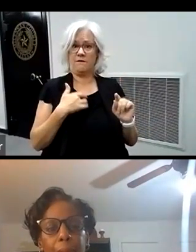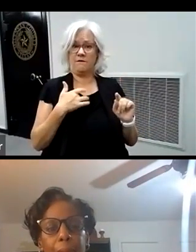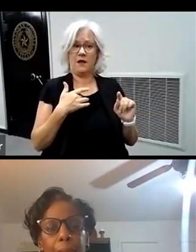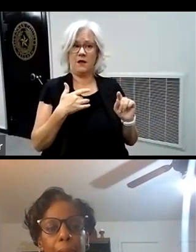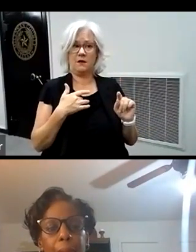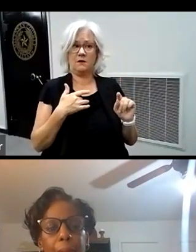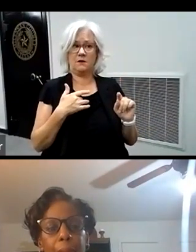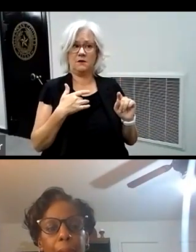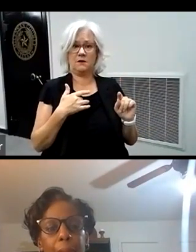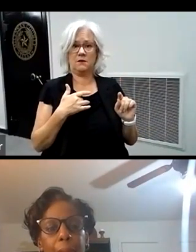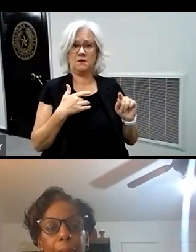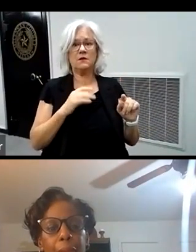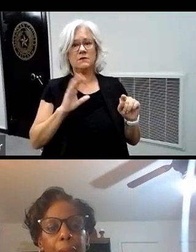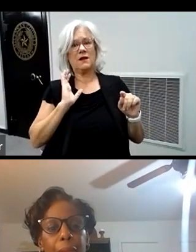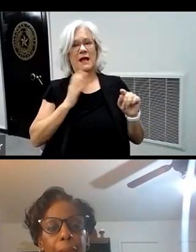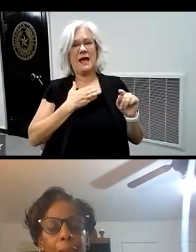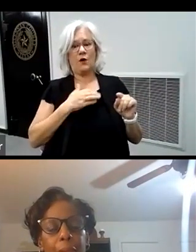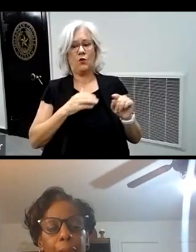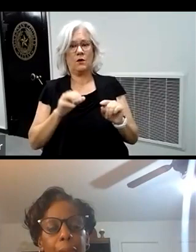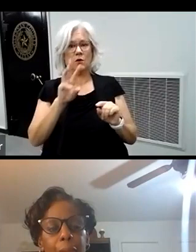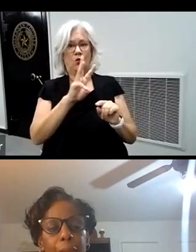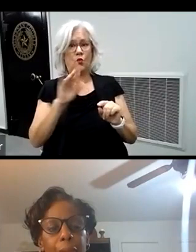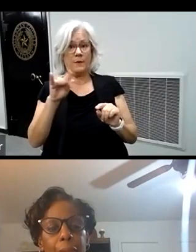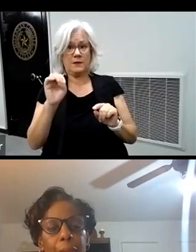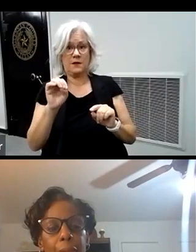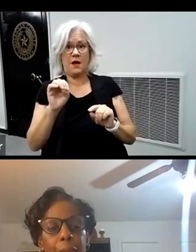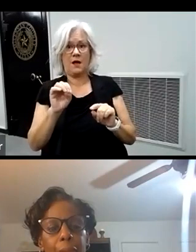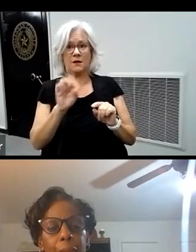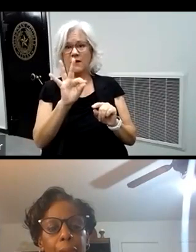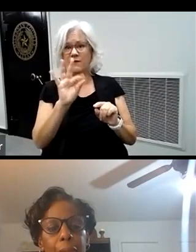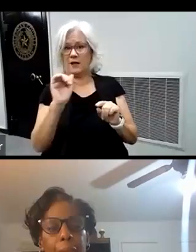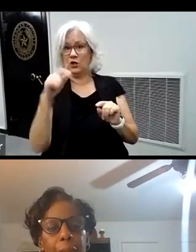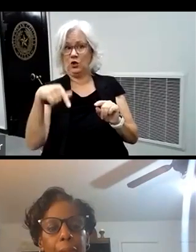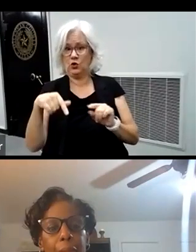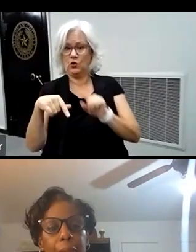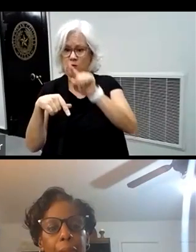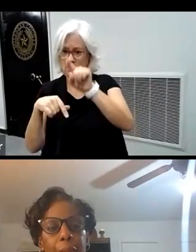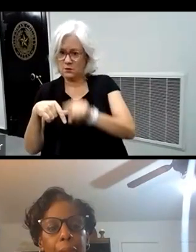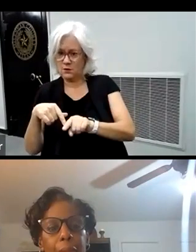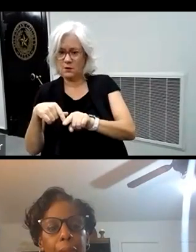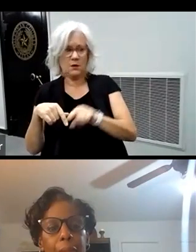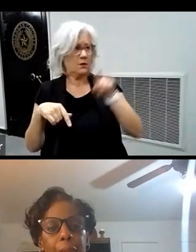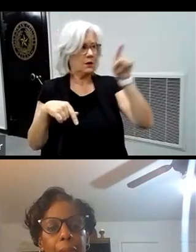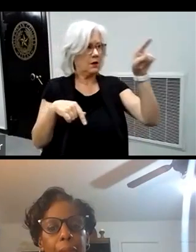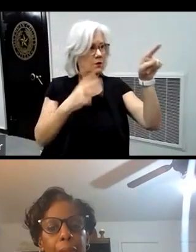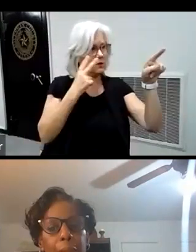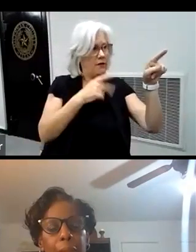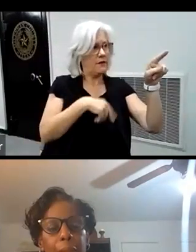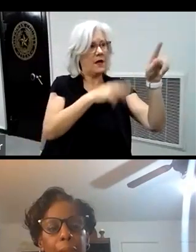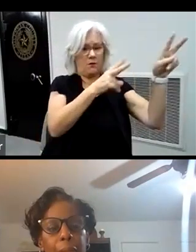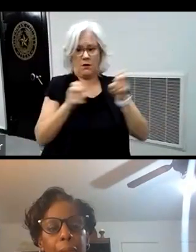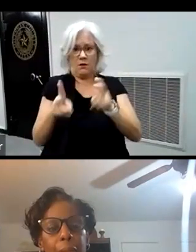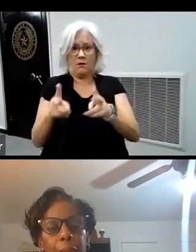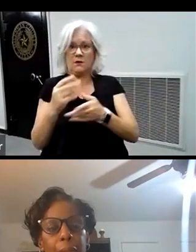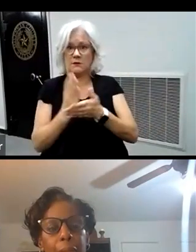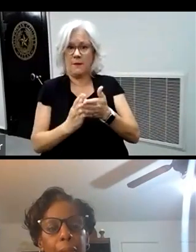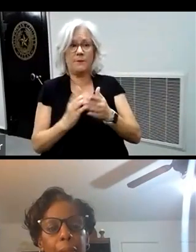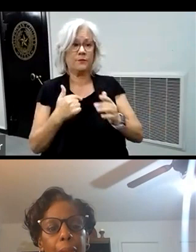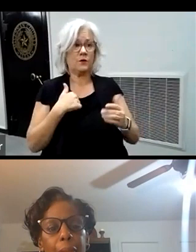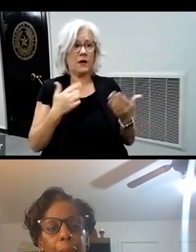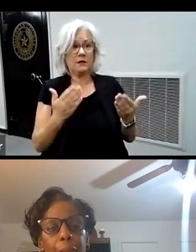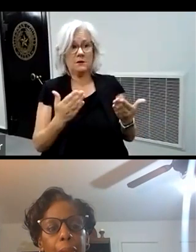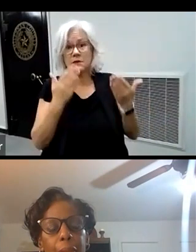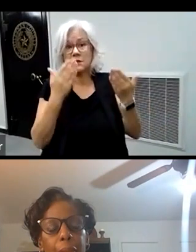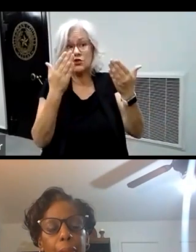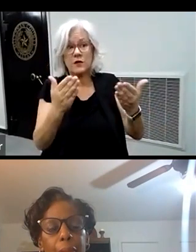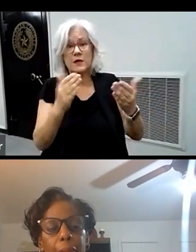our frequently asked questions updates, we went through that, but also I would suggest if you have